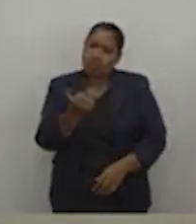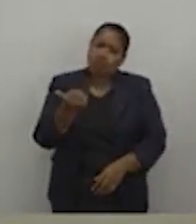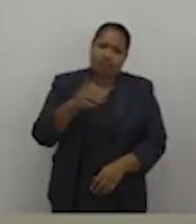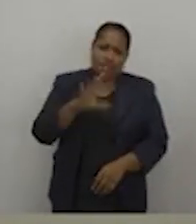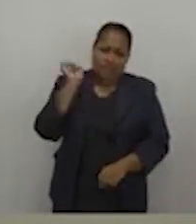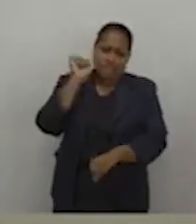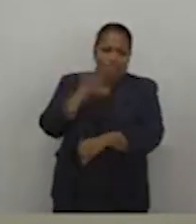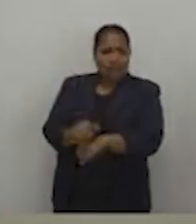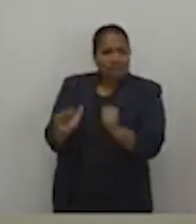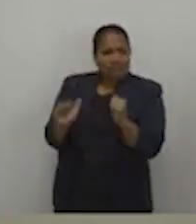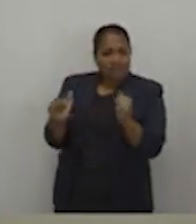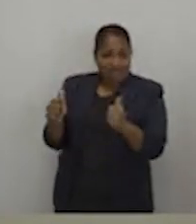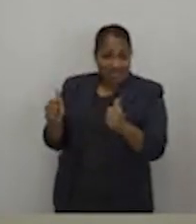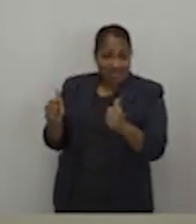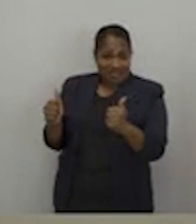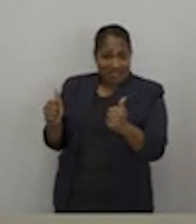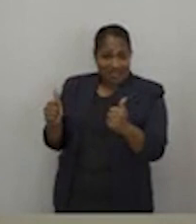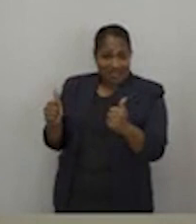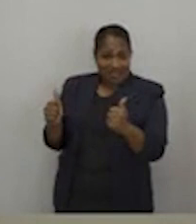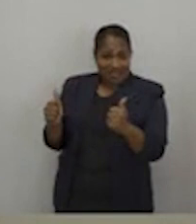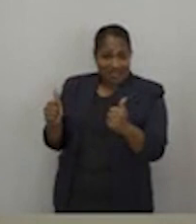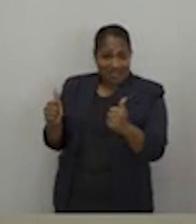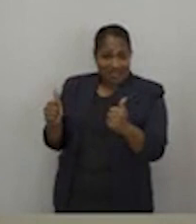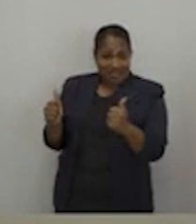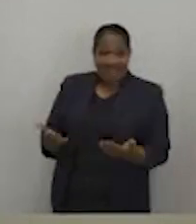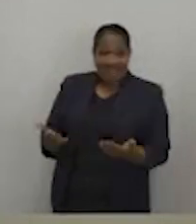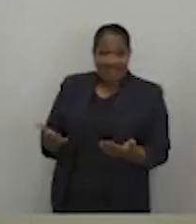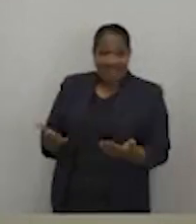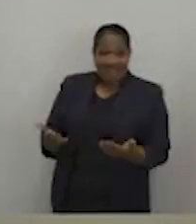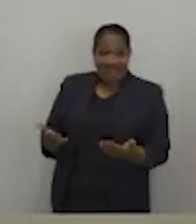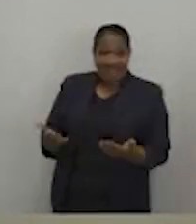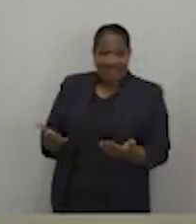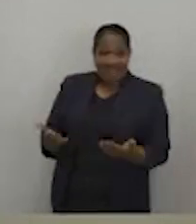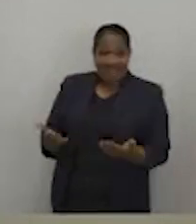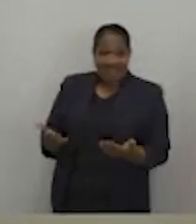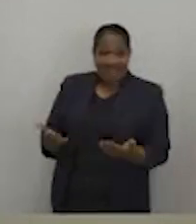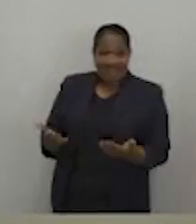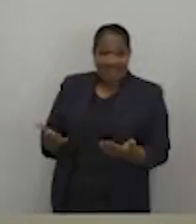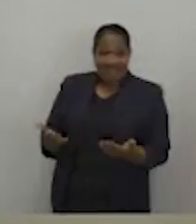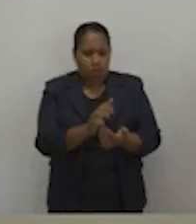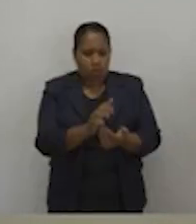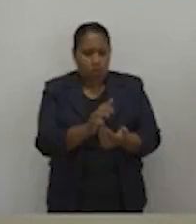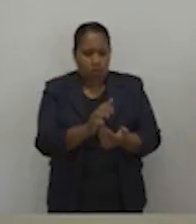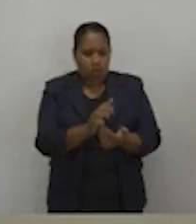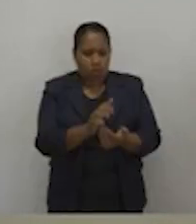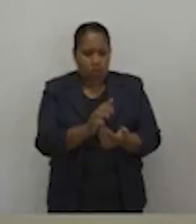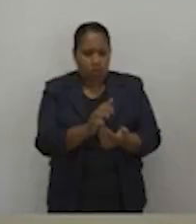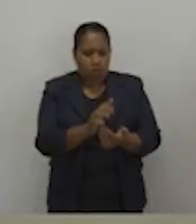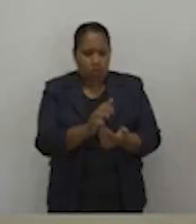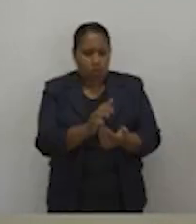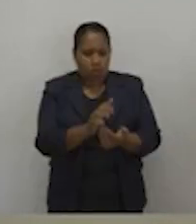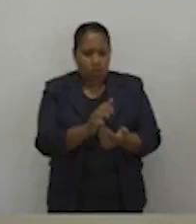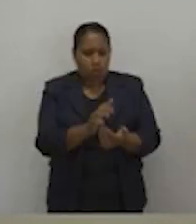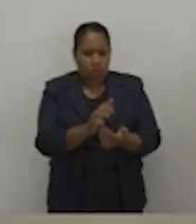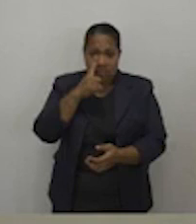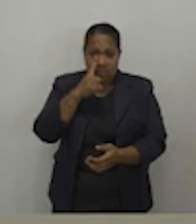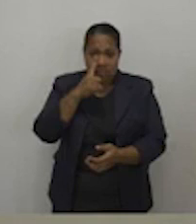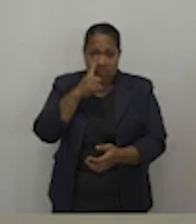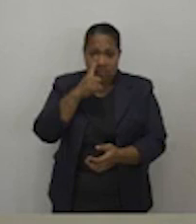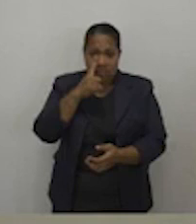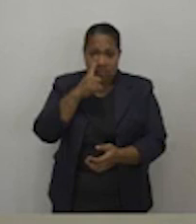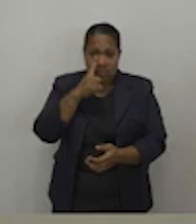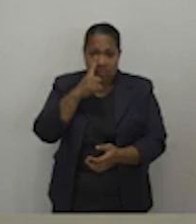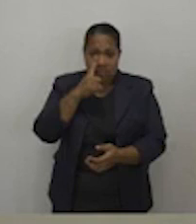expertise to defeat it again. Like before, our success depends on the discipline of